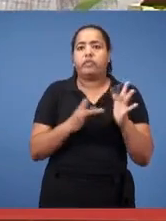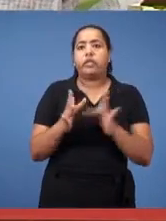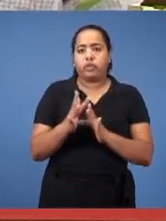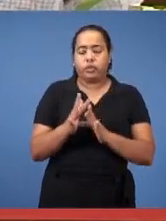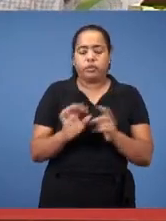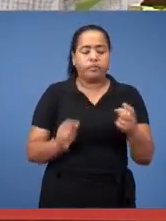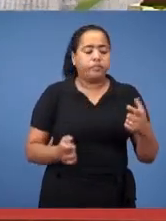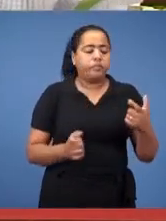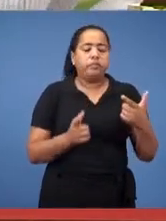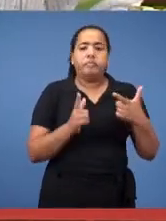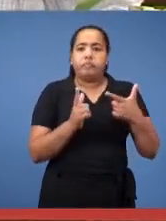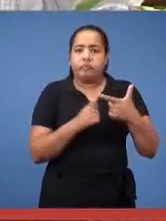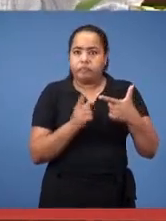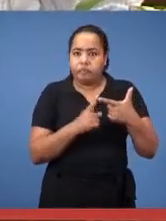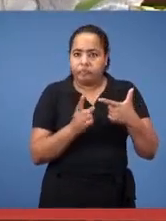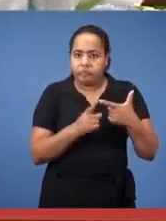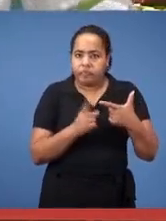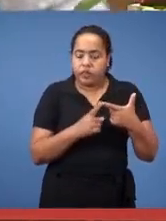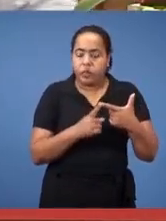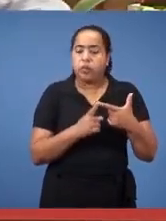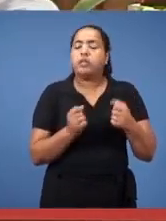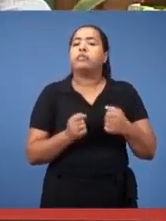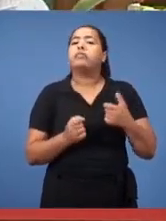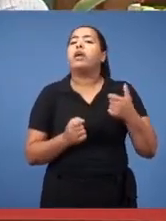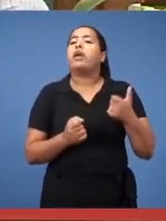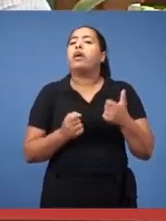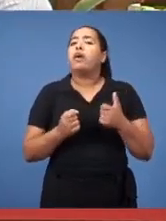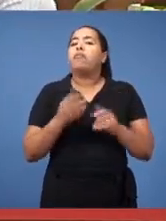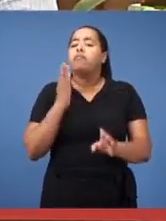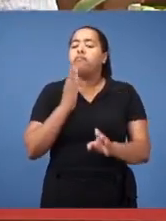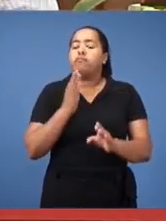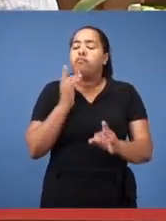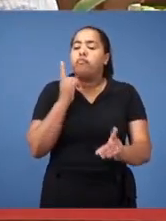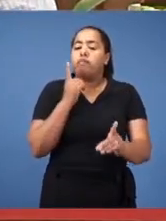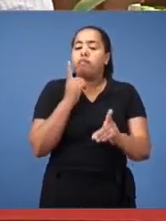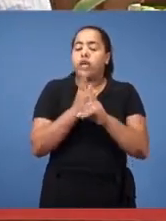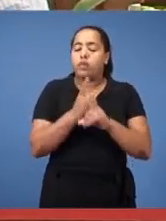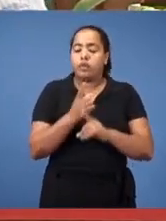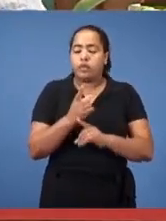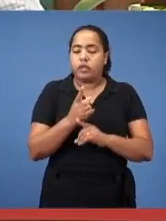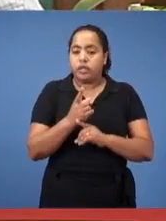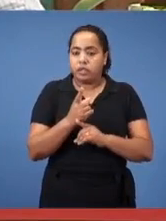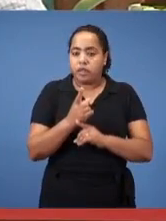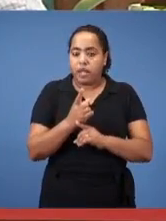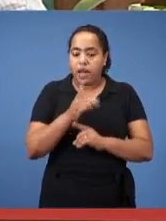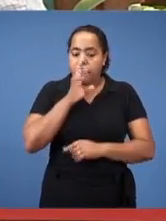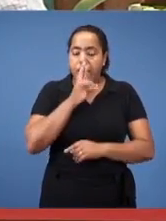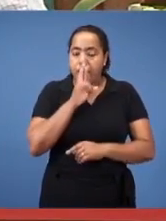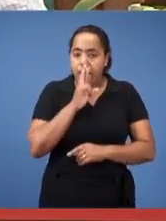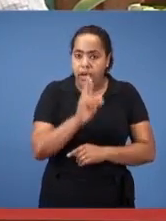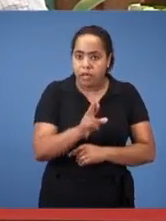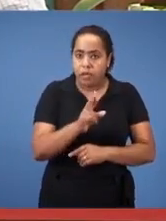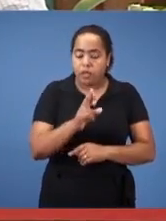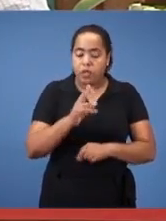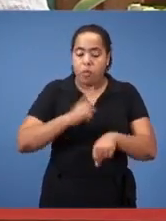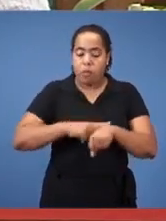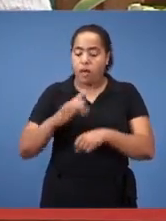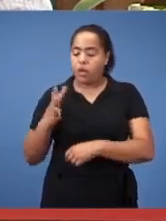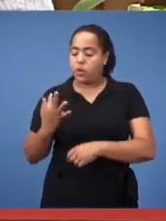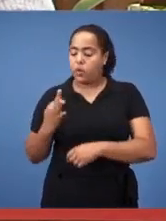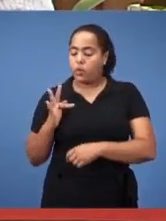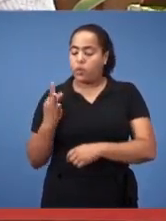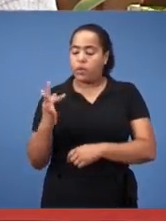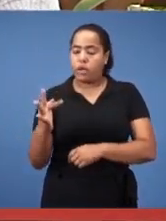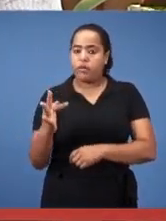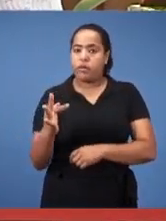Until I come. So that's the promise. And in the second one, we're going to see the proof. The proof, the trial, that soon